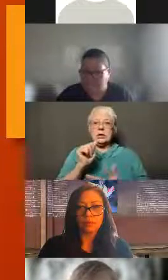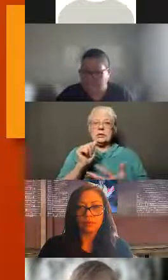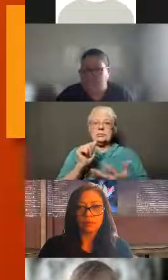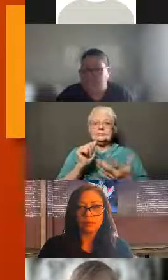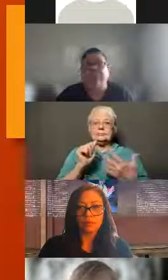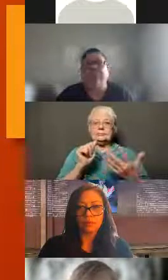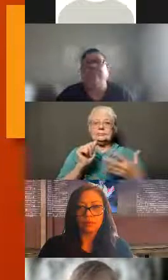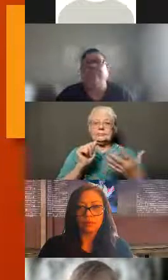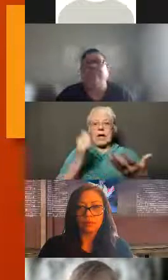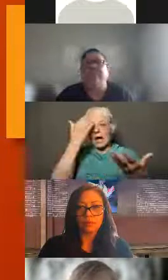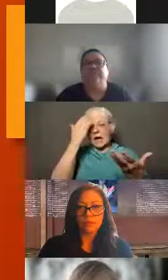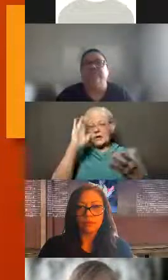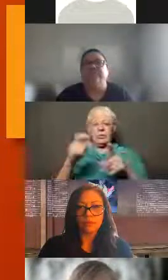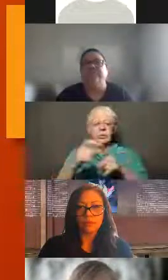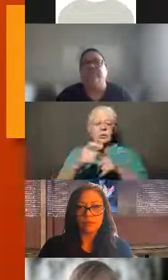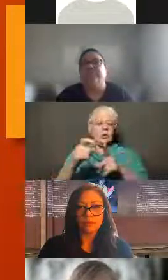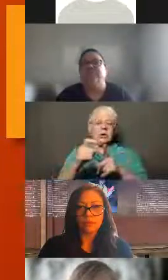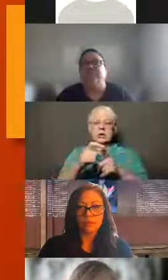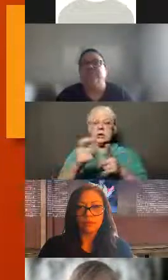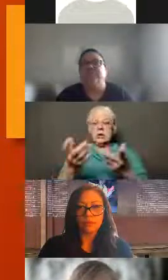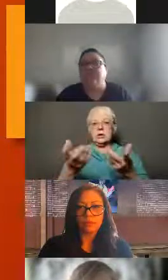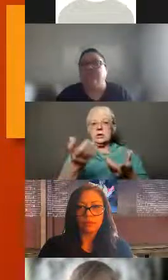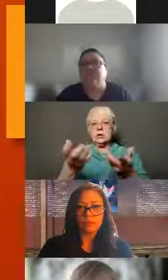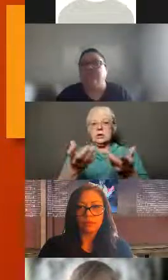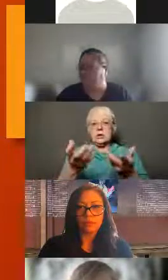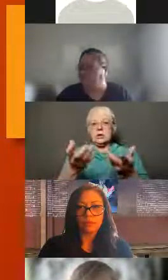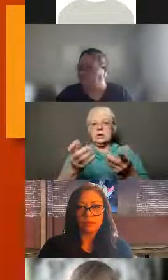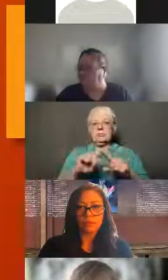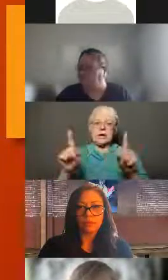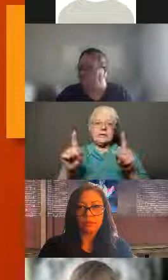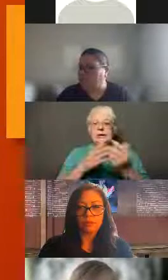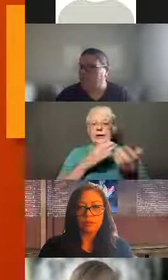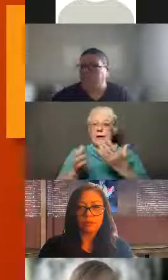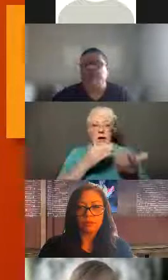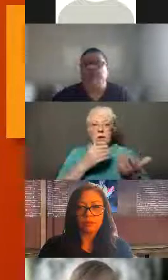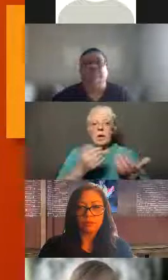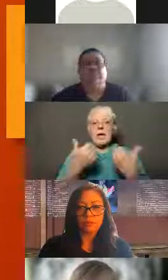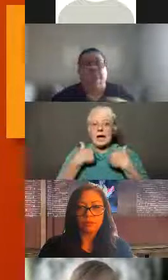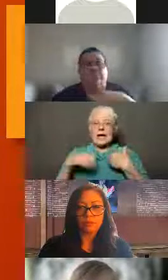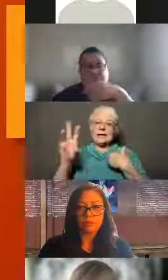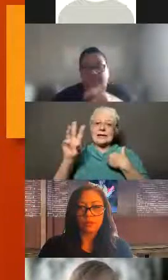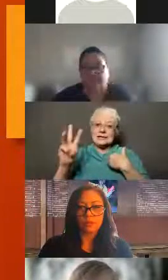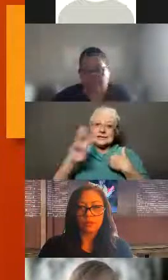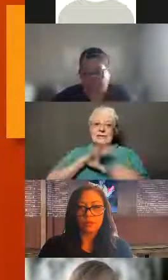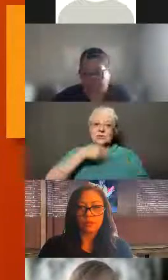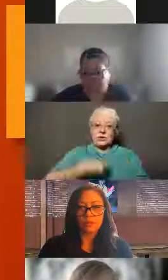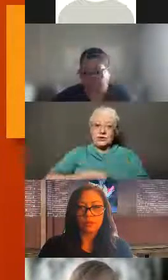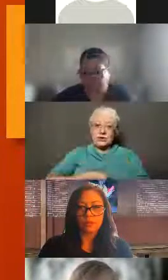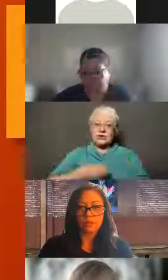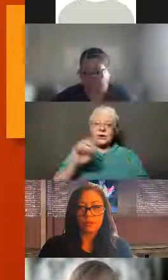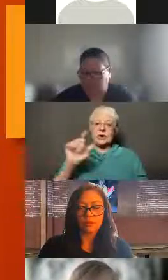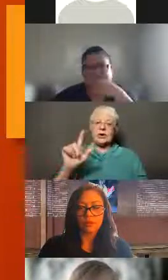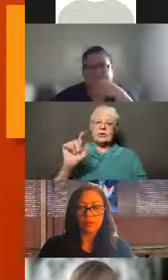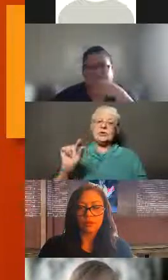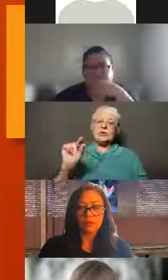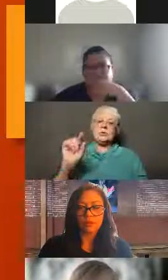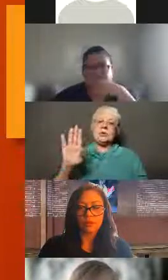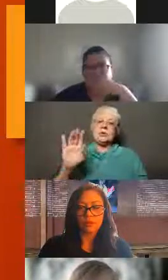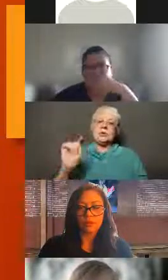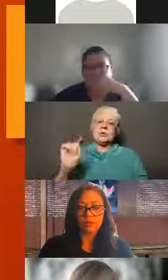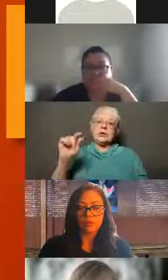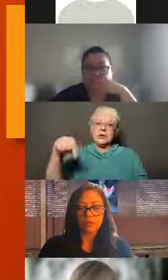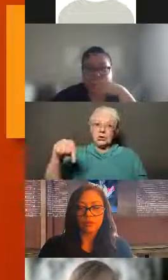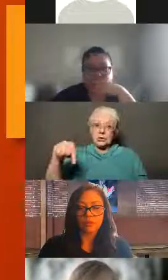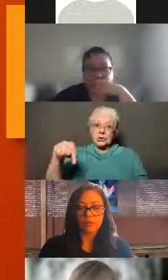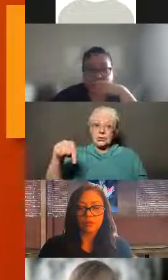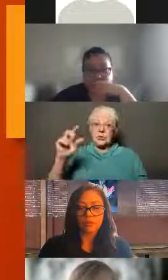don't even know what the word is. But anyhow, I had 6 transgender or LGBTQ people that were what